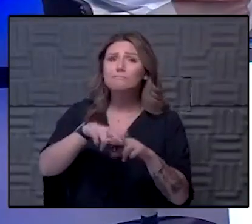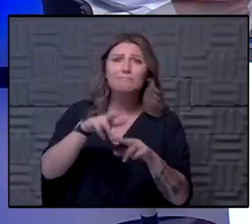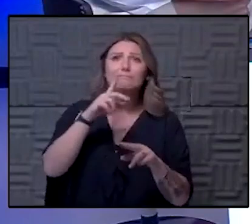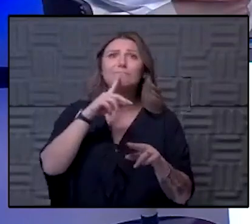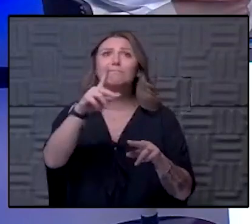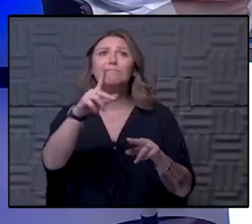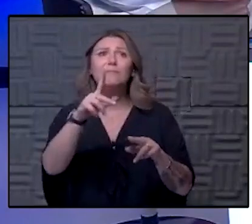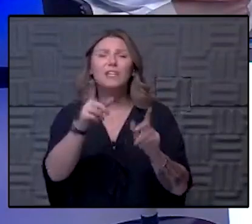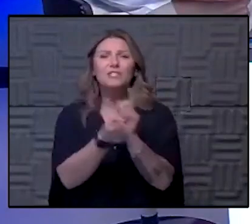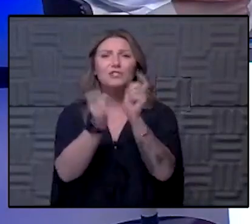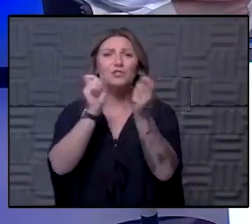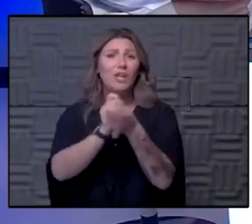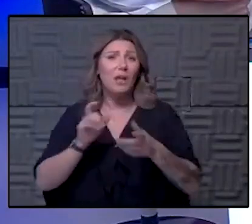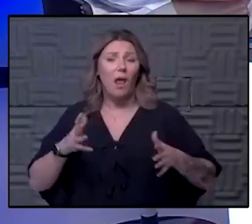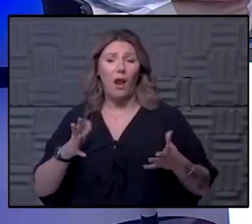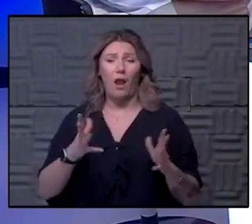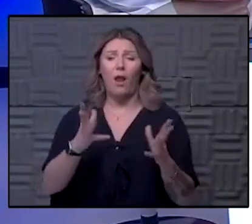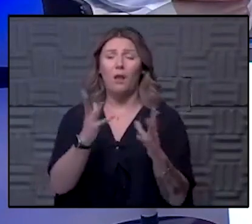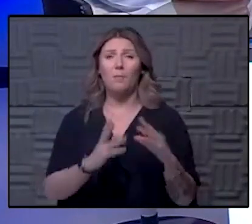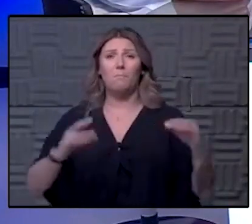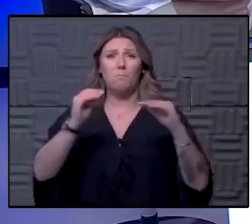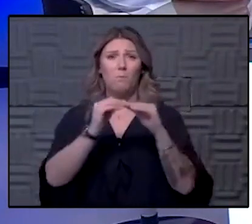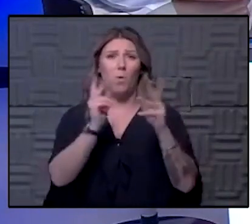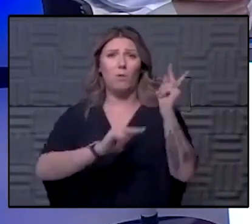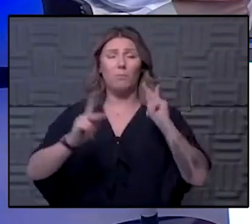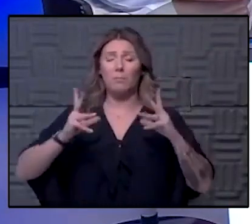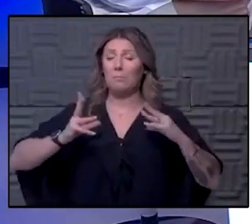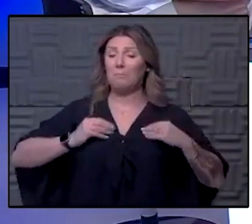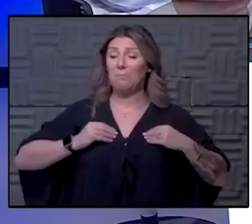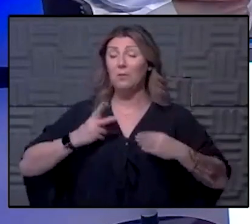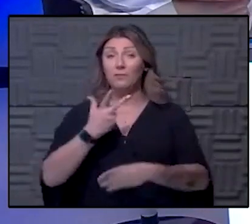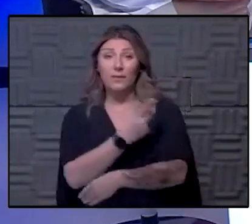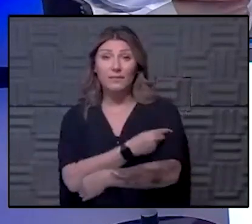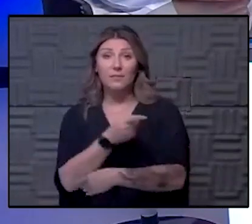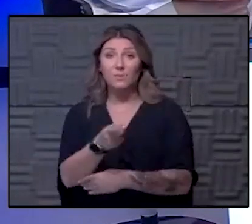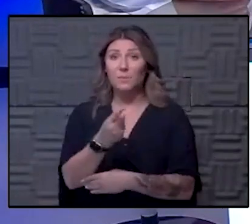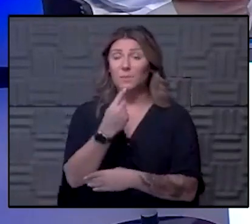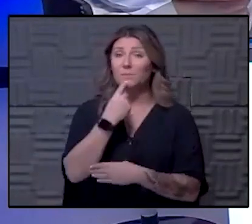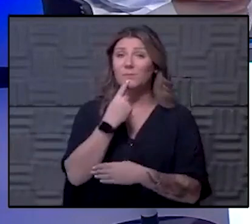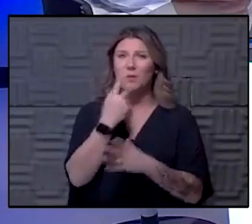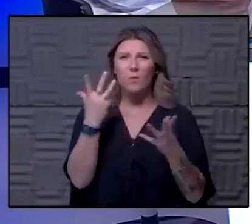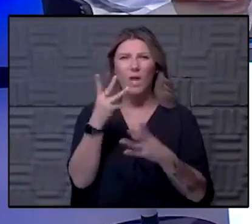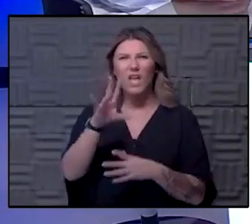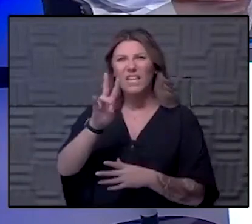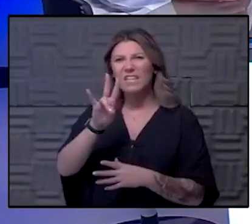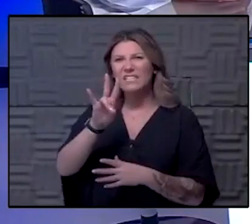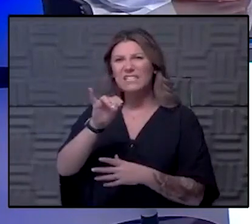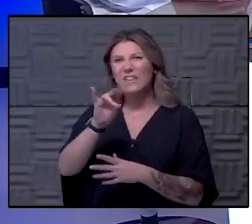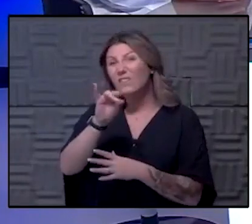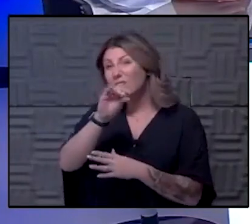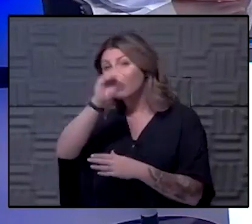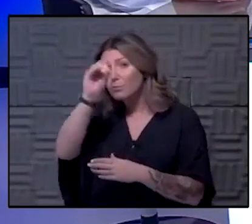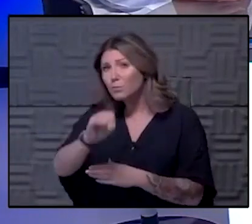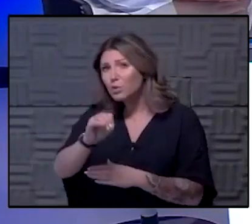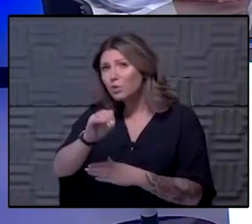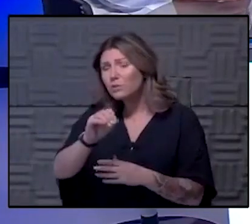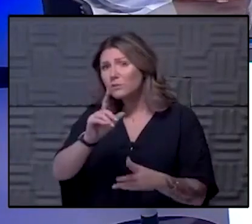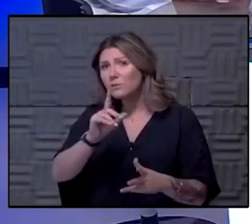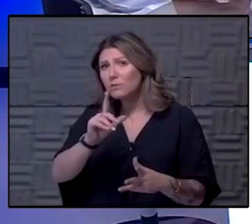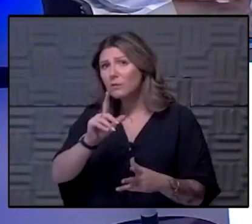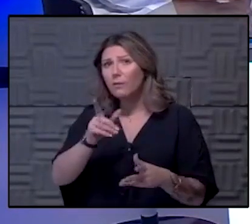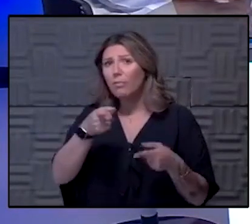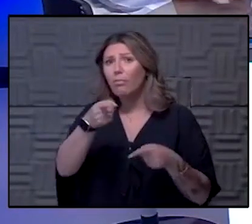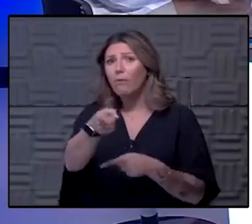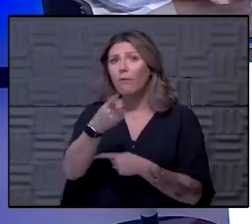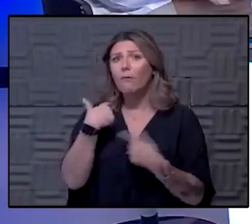change in hesitancy? Are more people warming up to vaccinations? I know that you said it's about 70% at the health